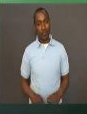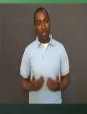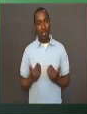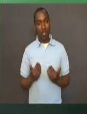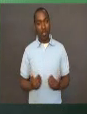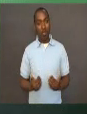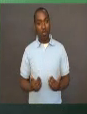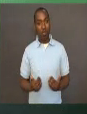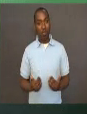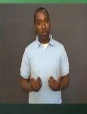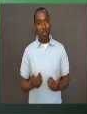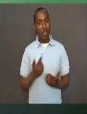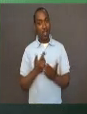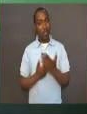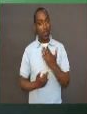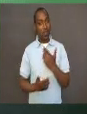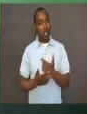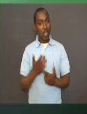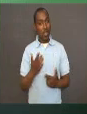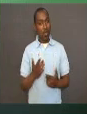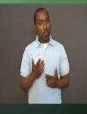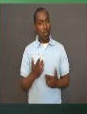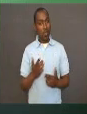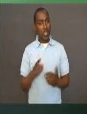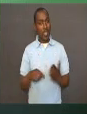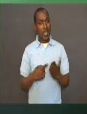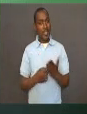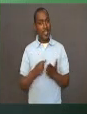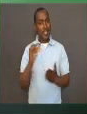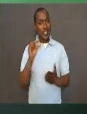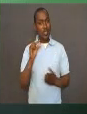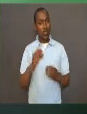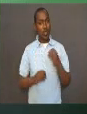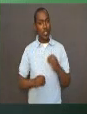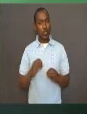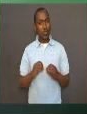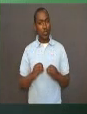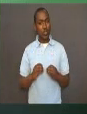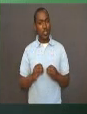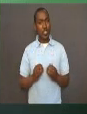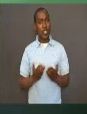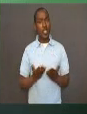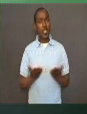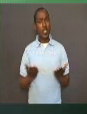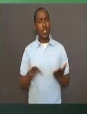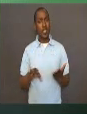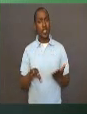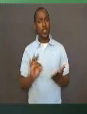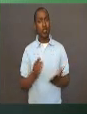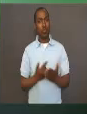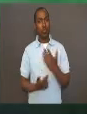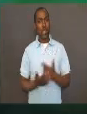Now, let us discuss how these tiny organisms were first found.